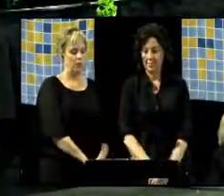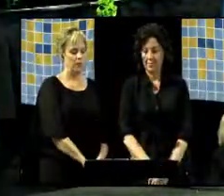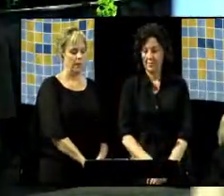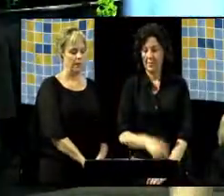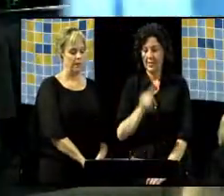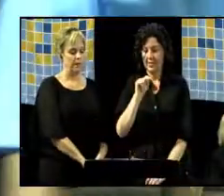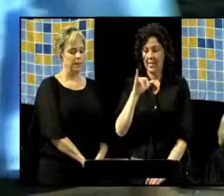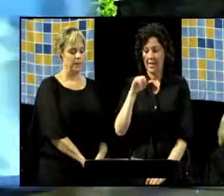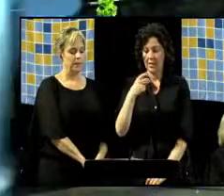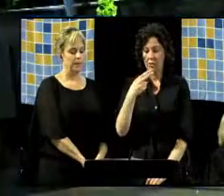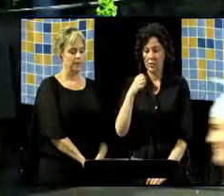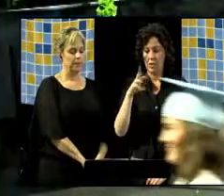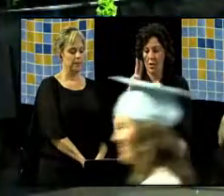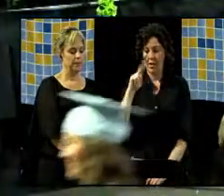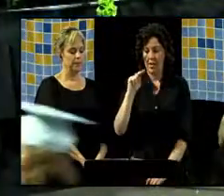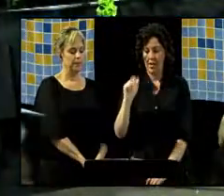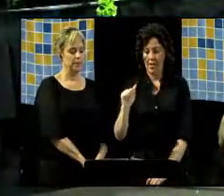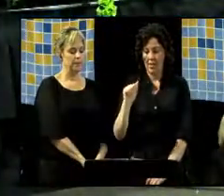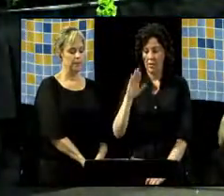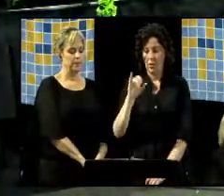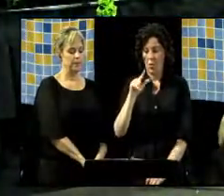Tyshana Caitlin Young Coleman,